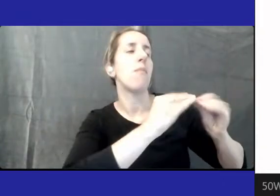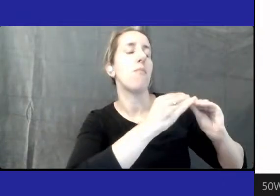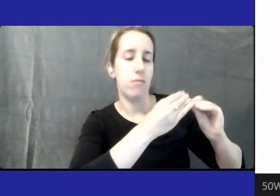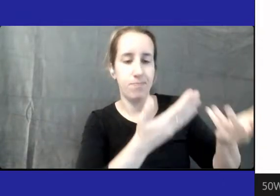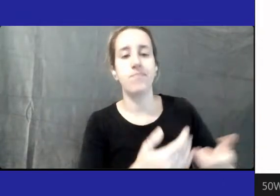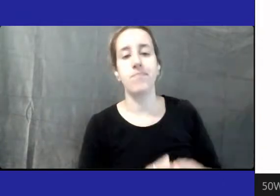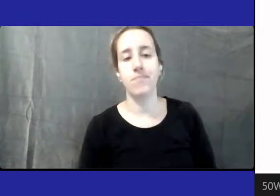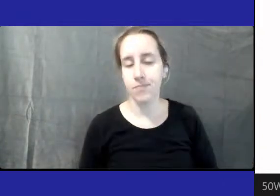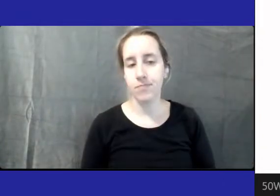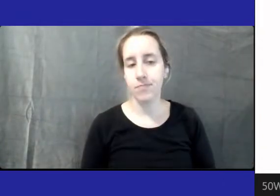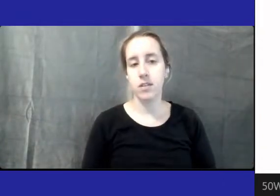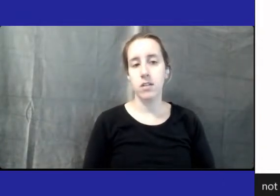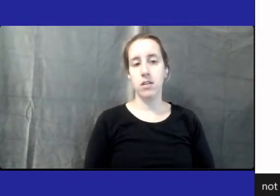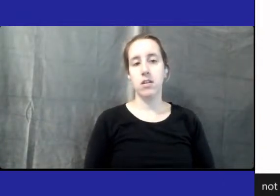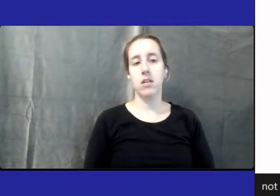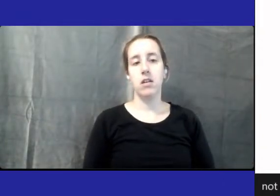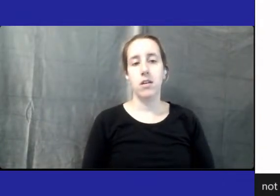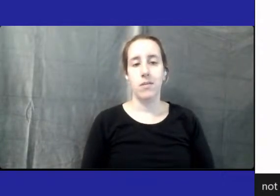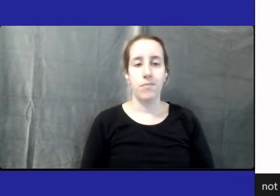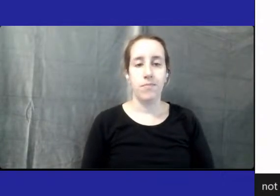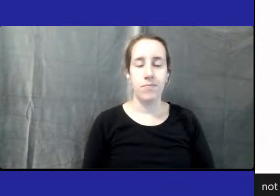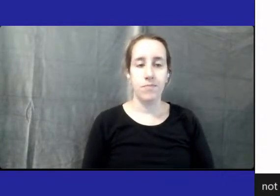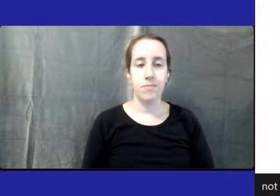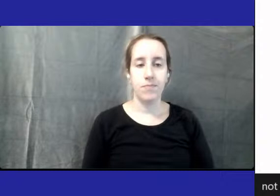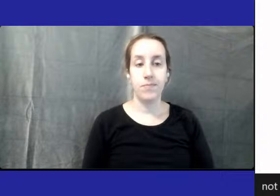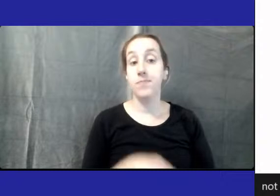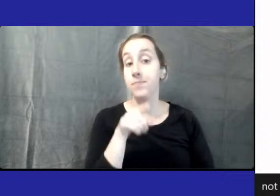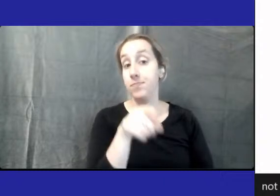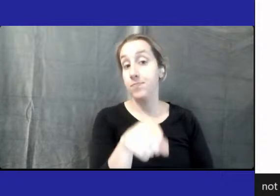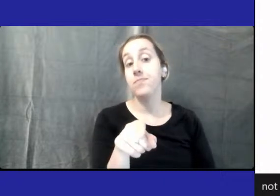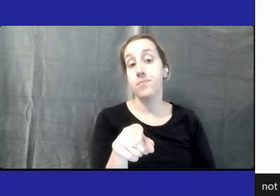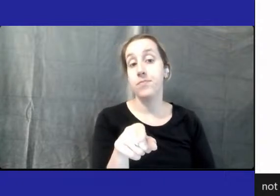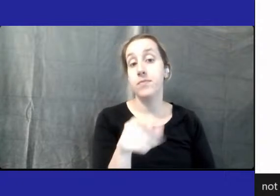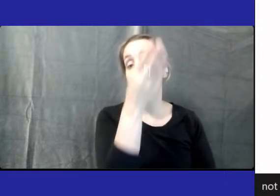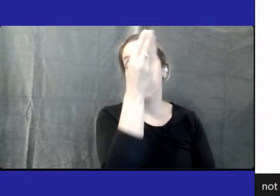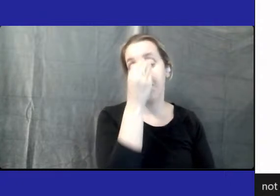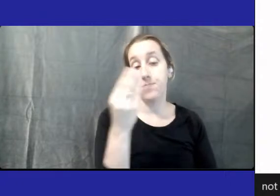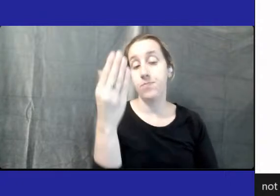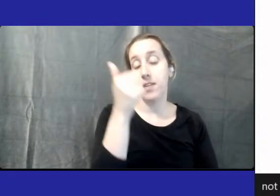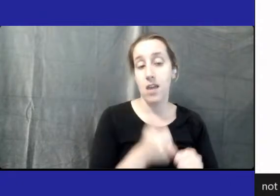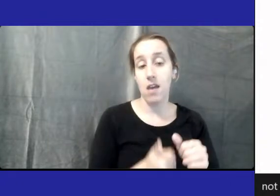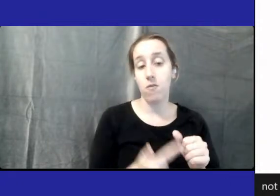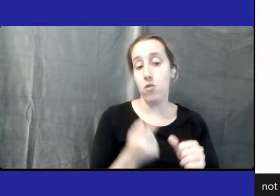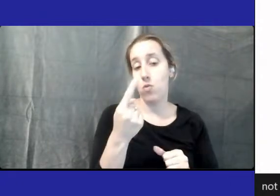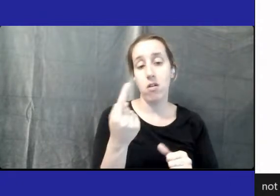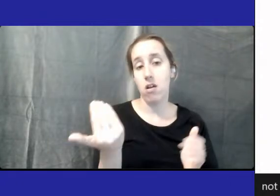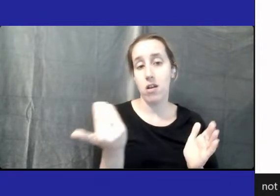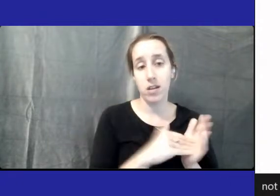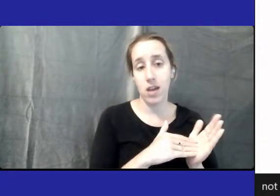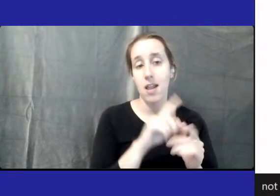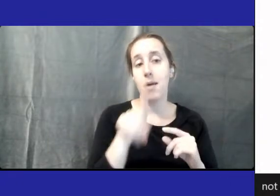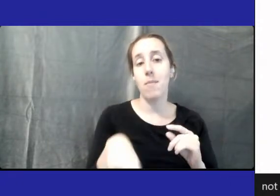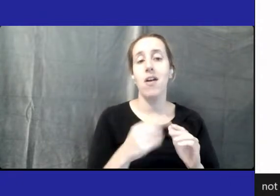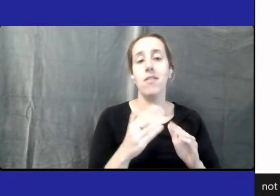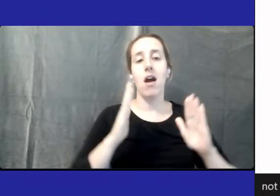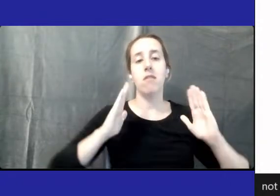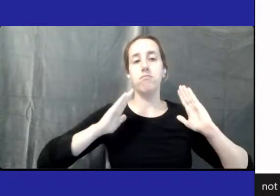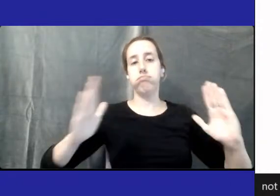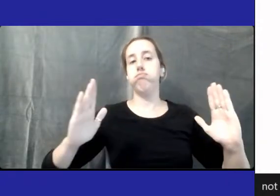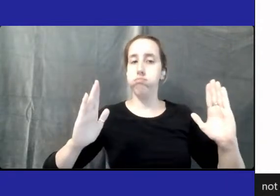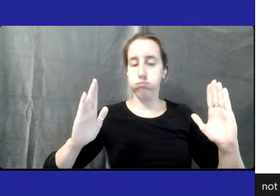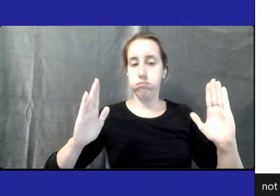And this is just to alert everyone once again about the window period. So people